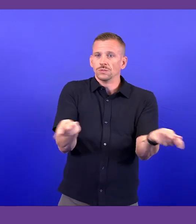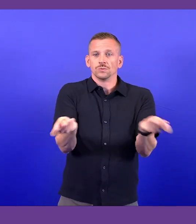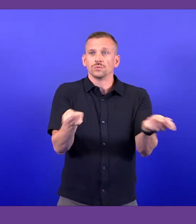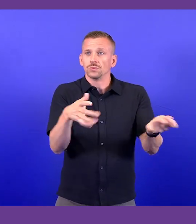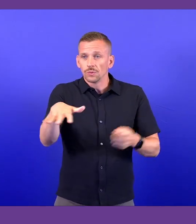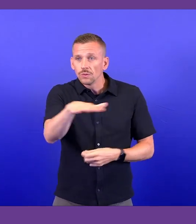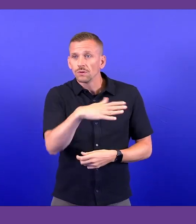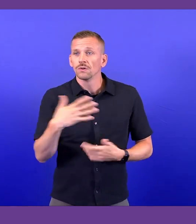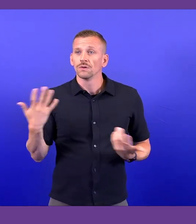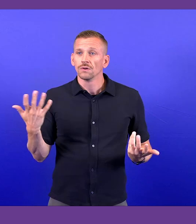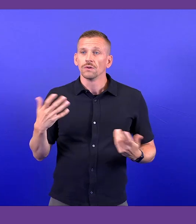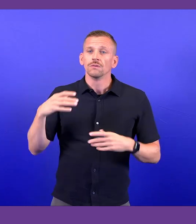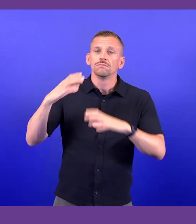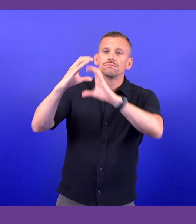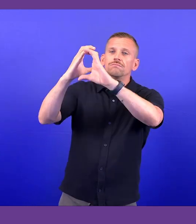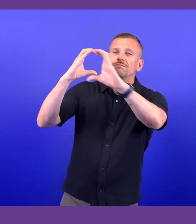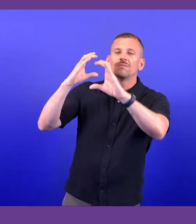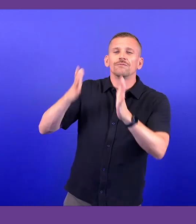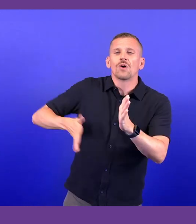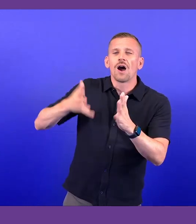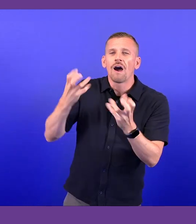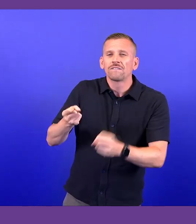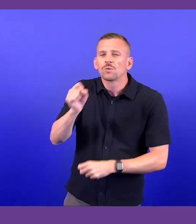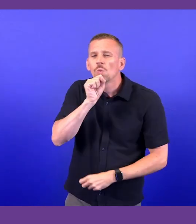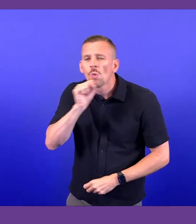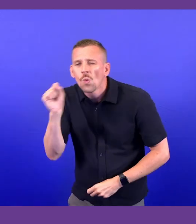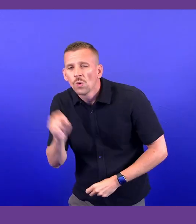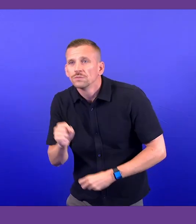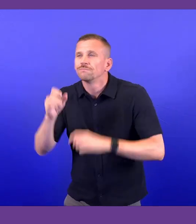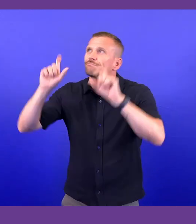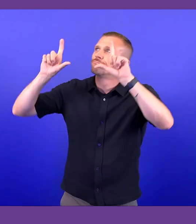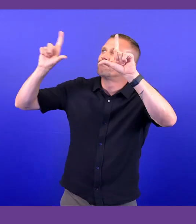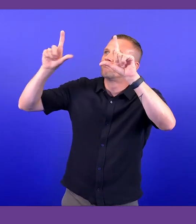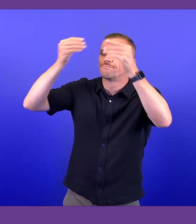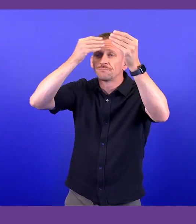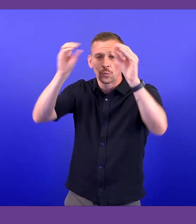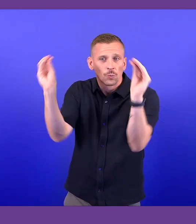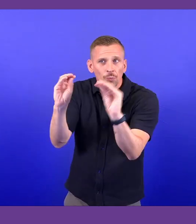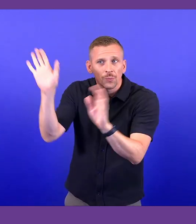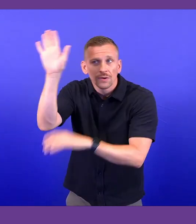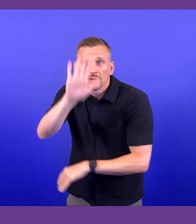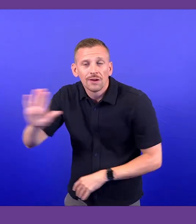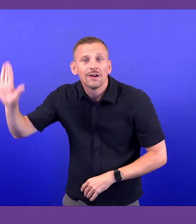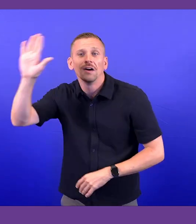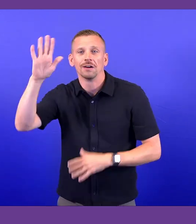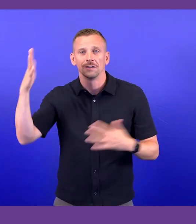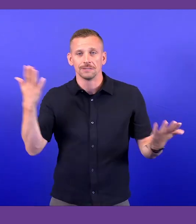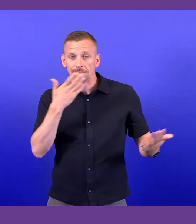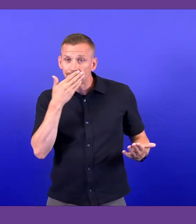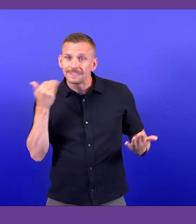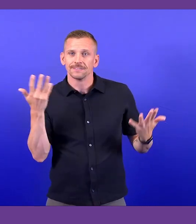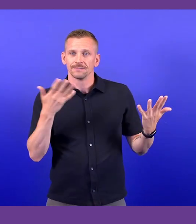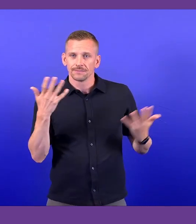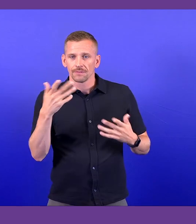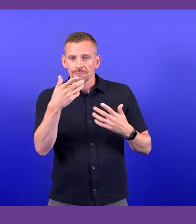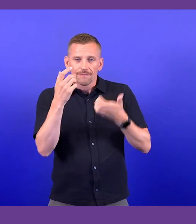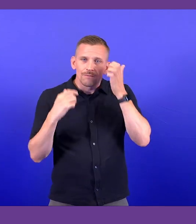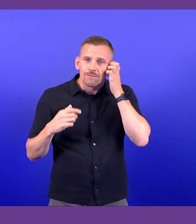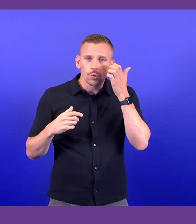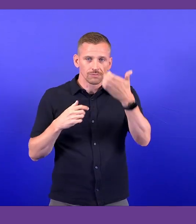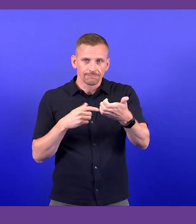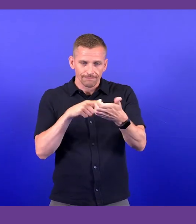screens, for example. So this is why it's important to have the direct information on smartphones for timing with